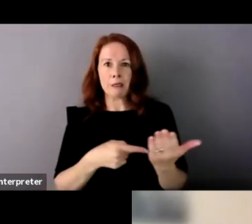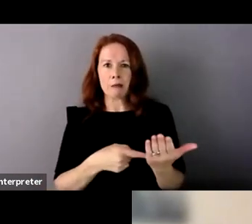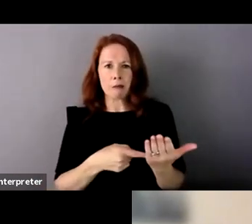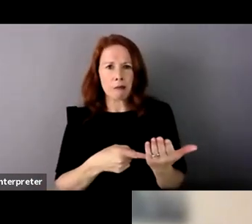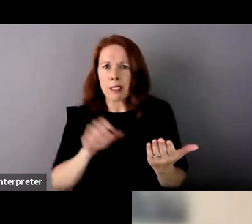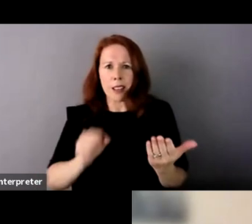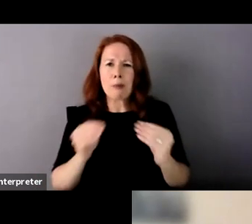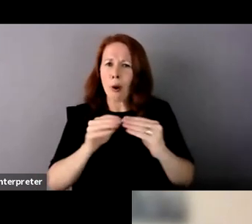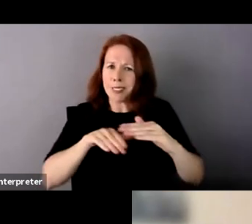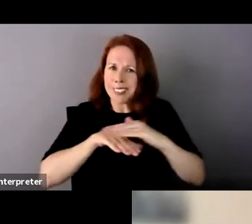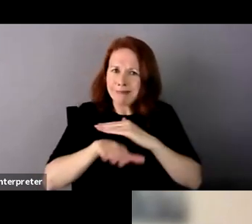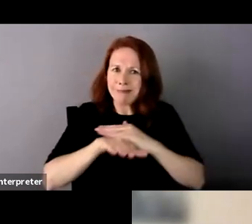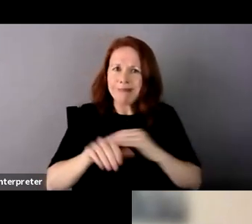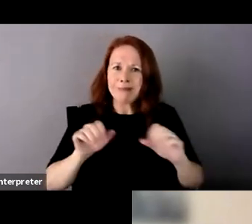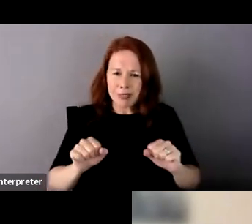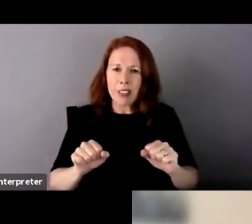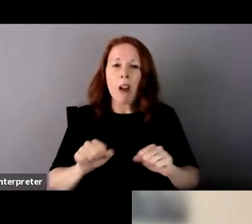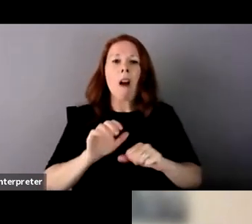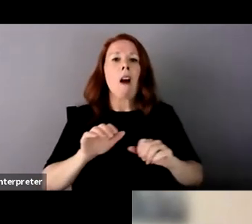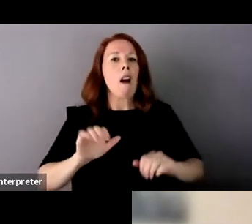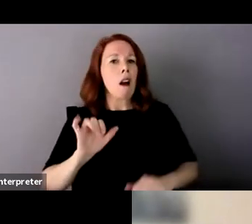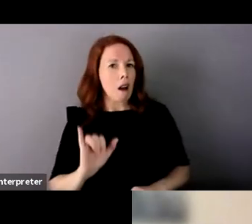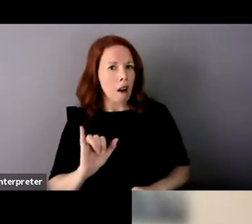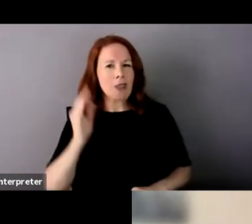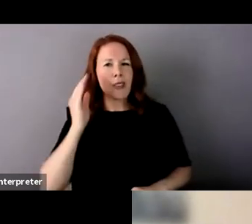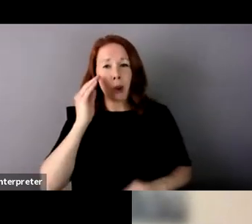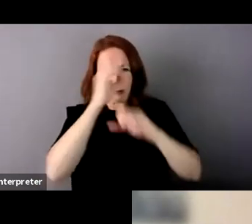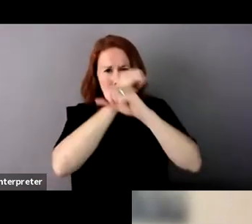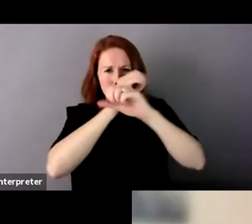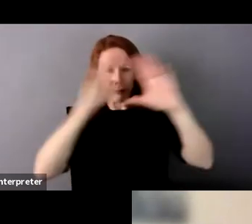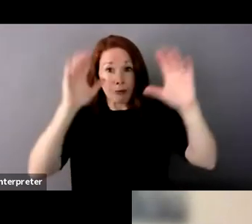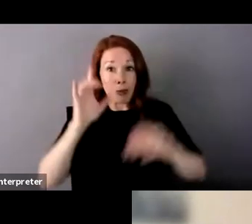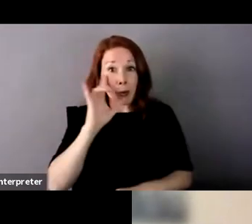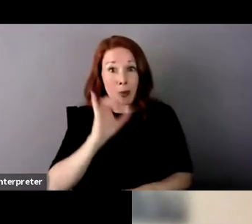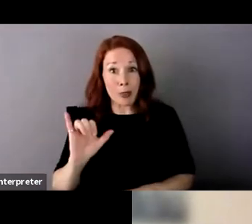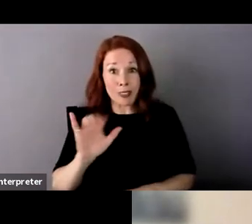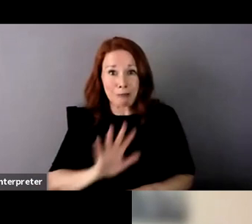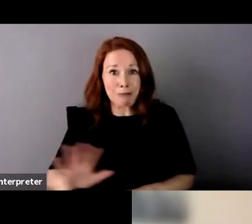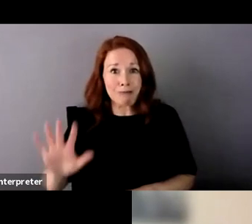that's really accessible. And the last one I'll quickly say is just,